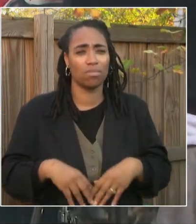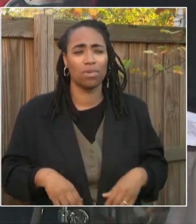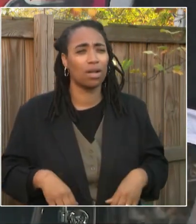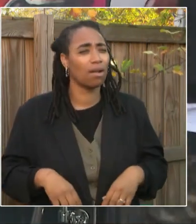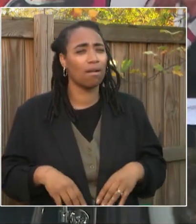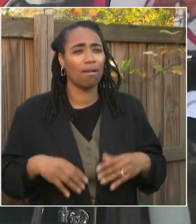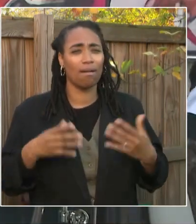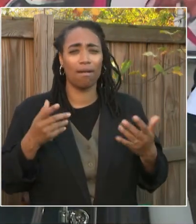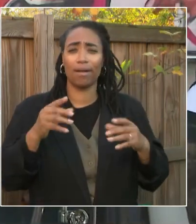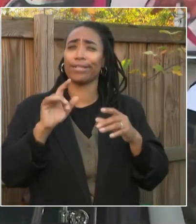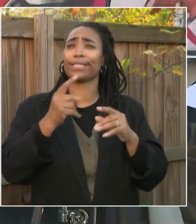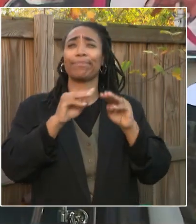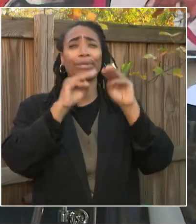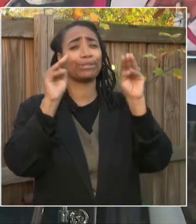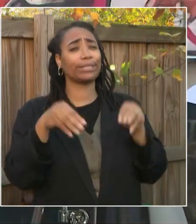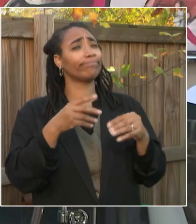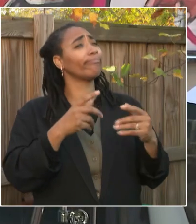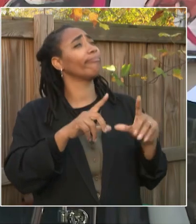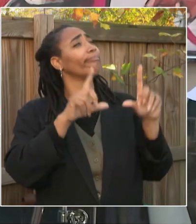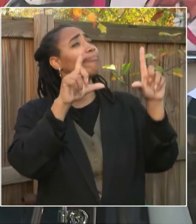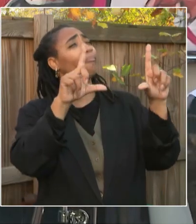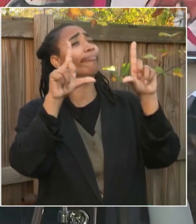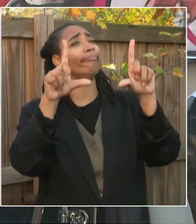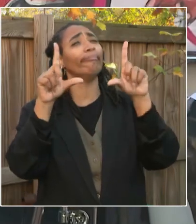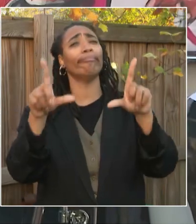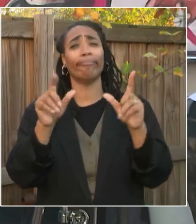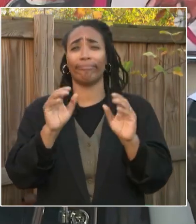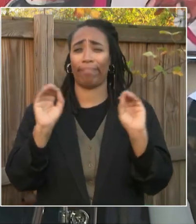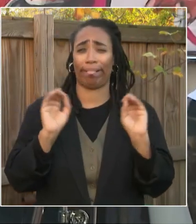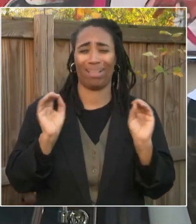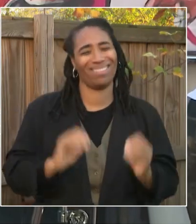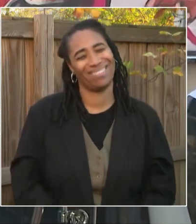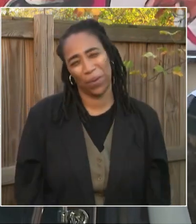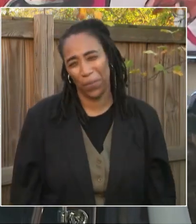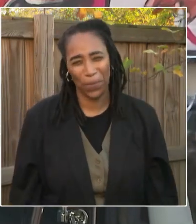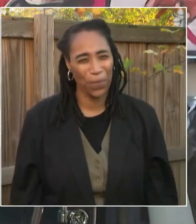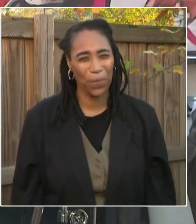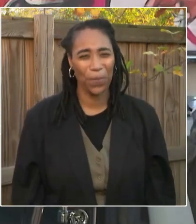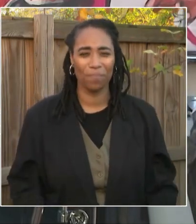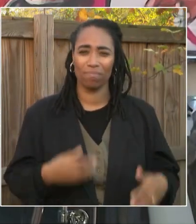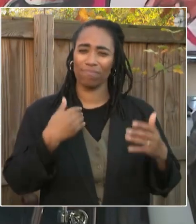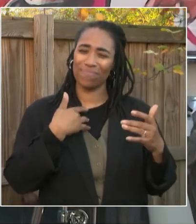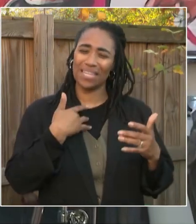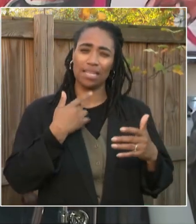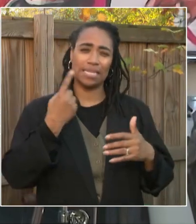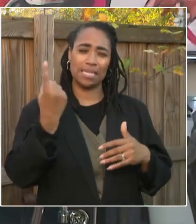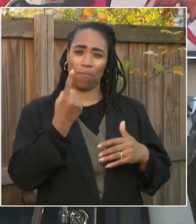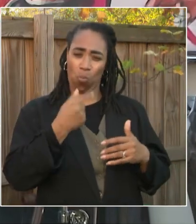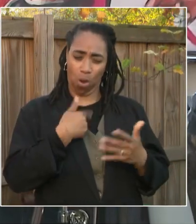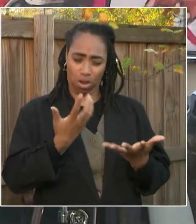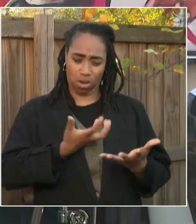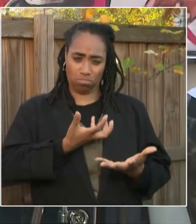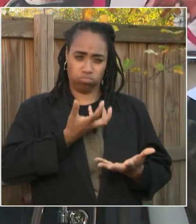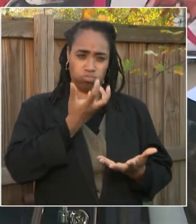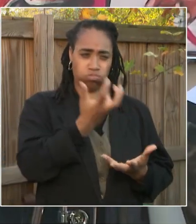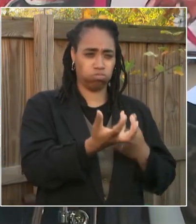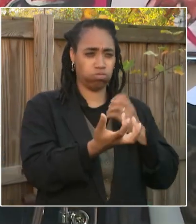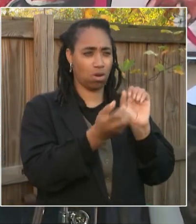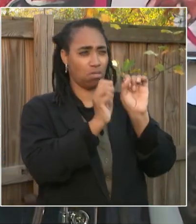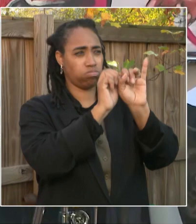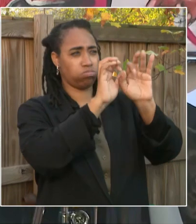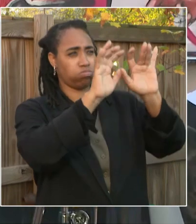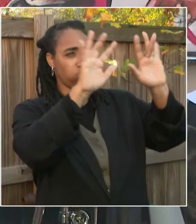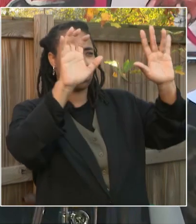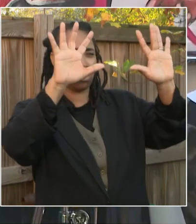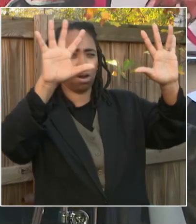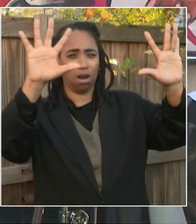something that was birthed out of here, birthed out of us, that we've given to the world, that we have to make sure the world takes notice of and the world